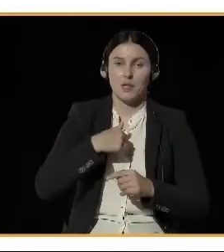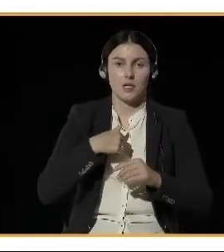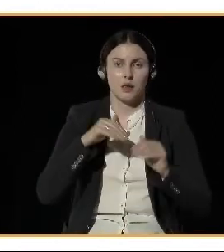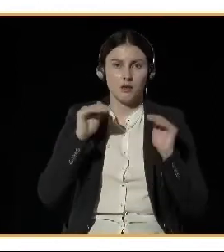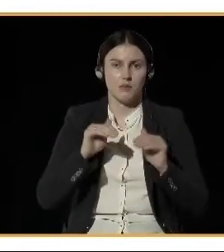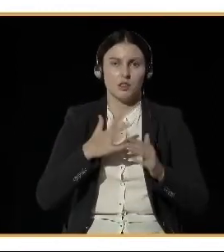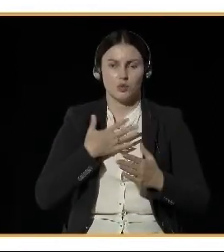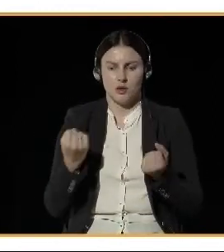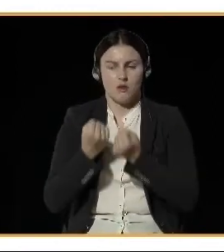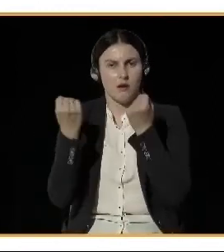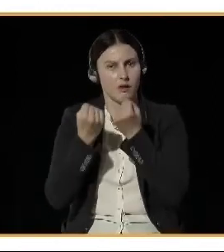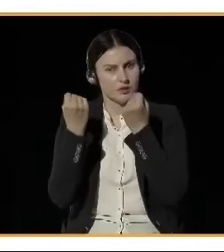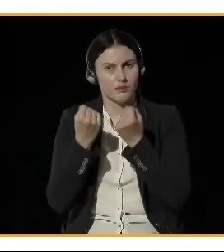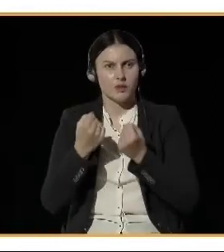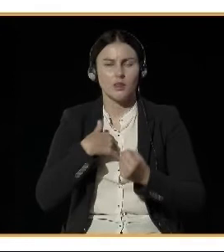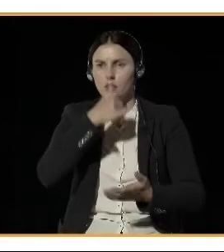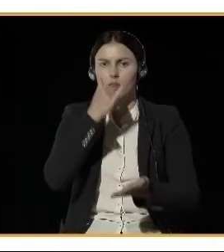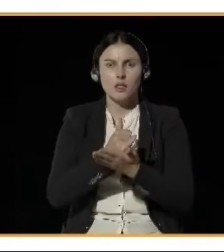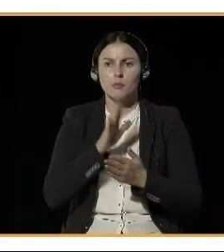to get involved into the